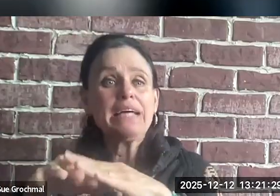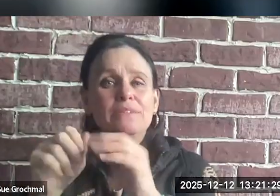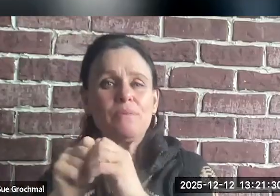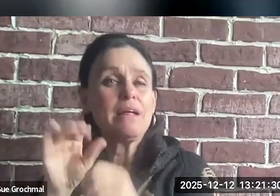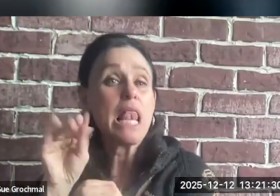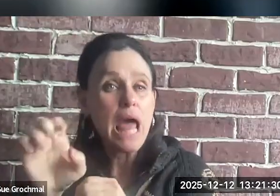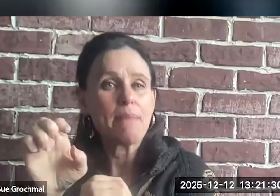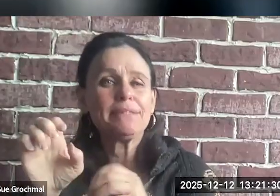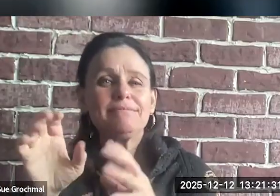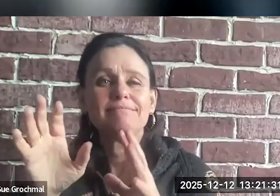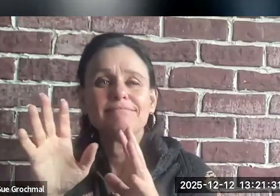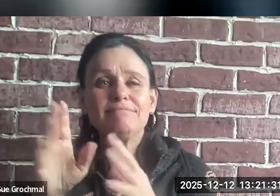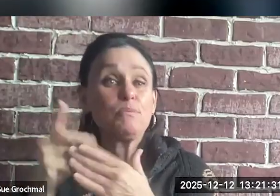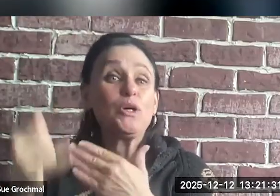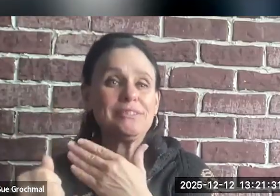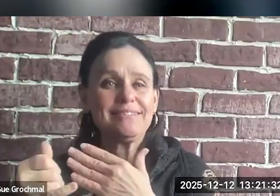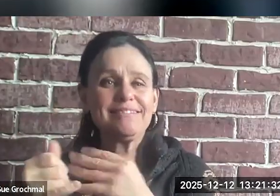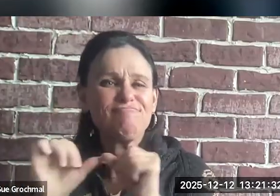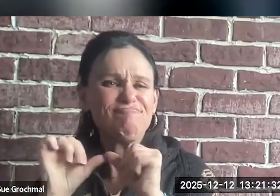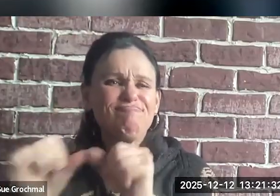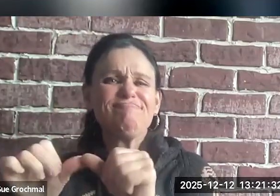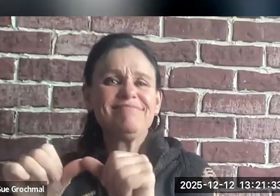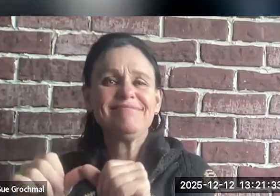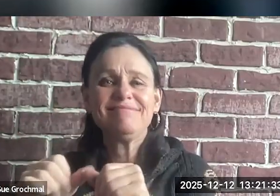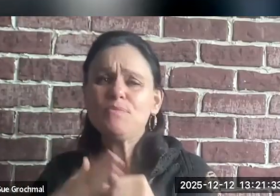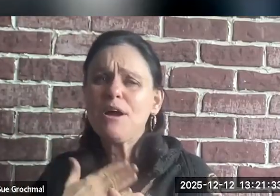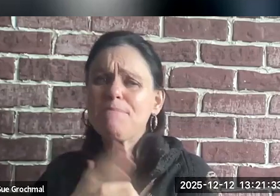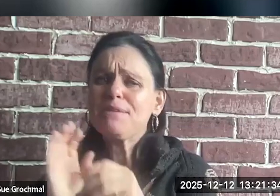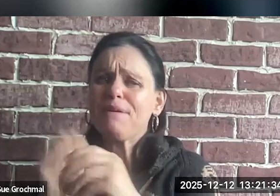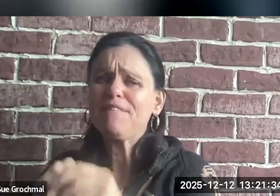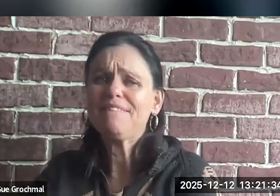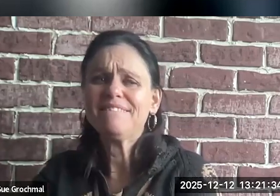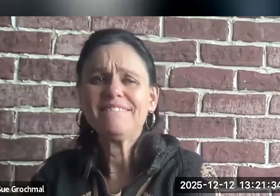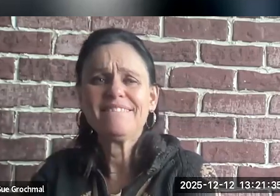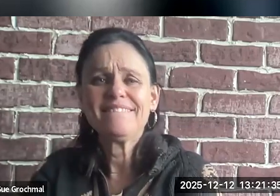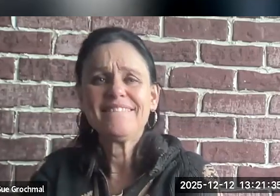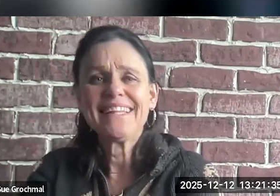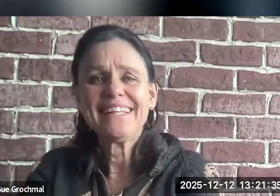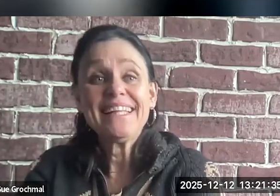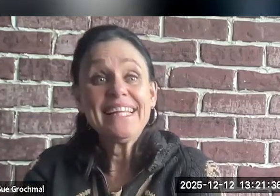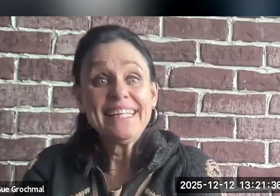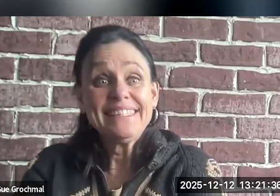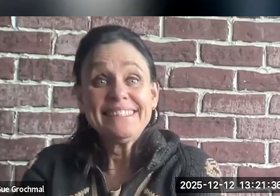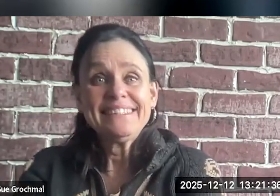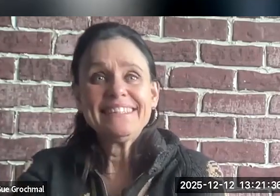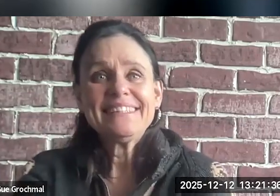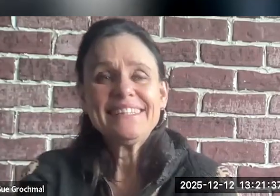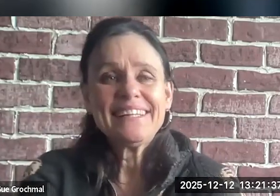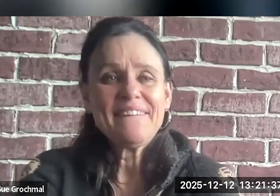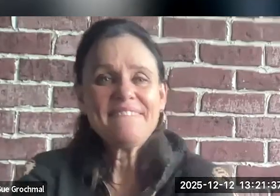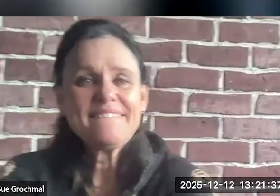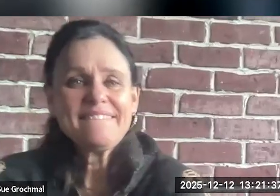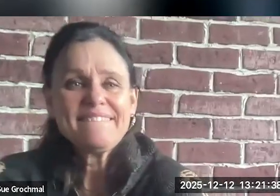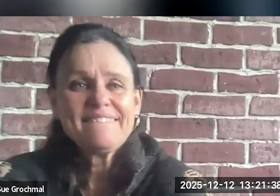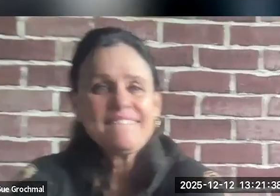climate resilience project. And we're happy to be a part of this endeavor. So I'll just take the next few moments to speak about a few